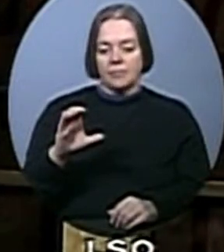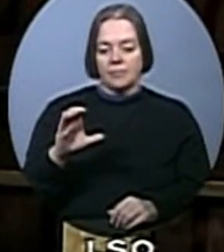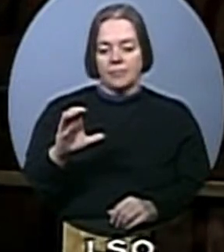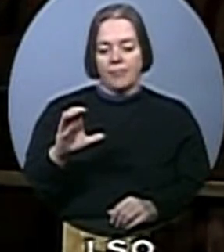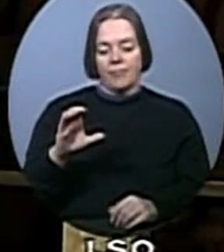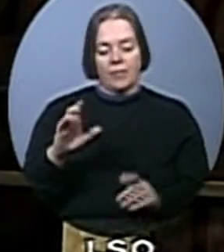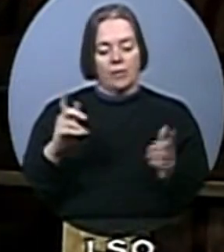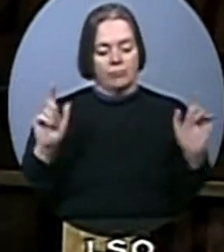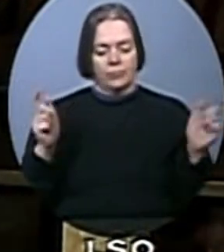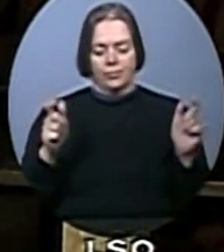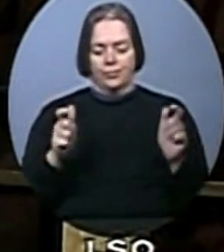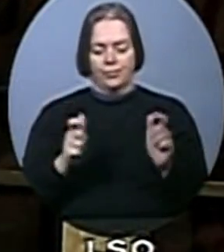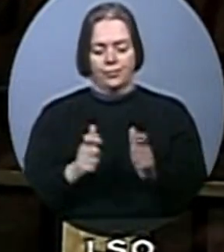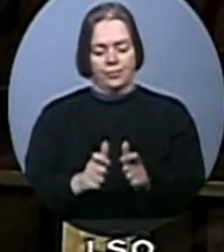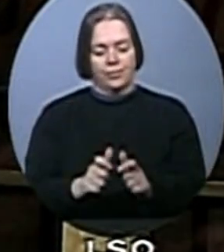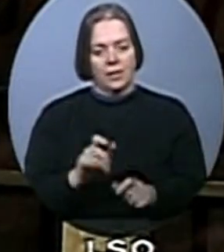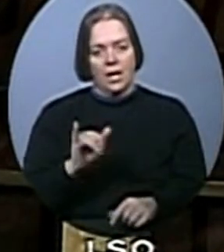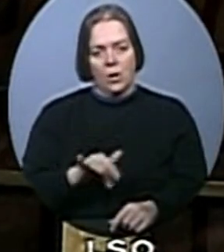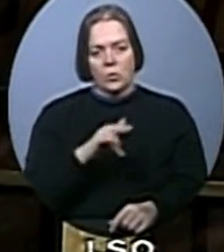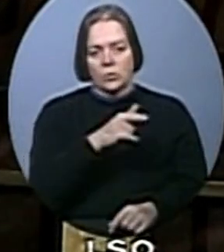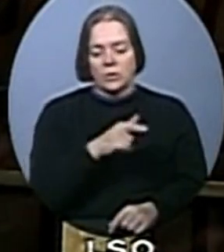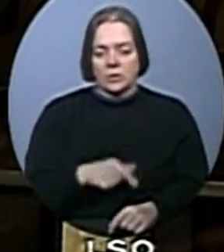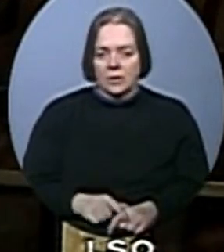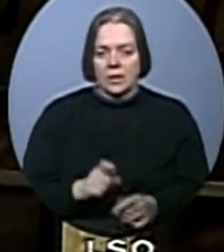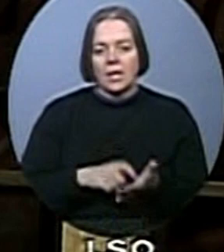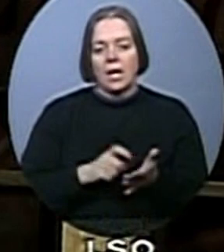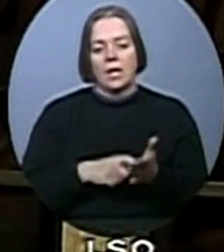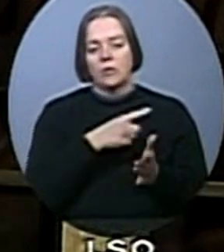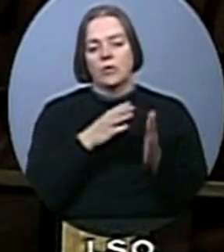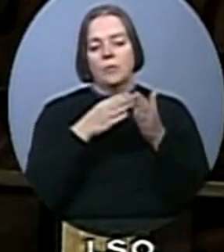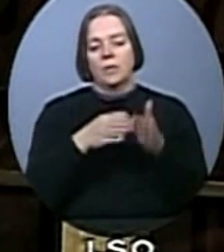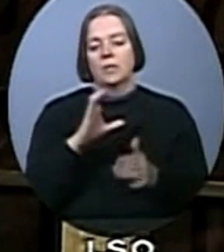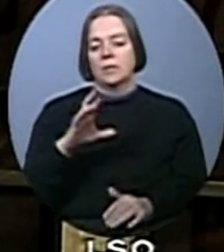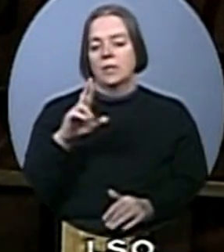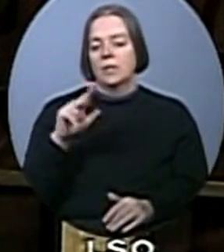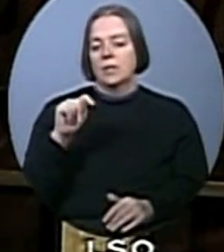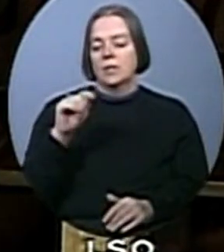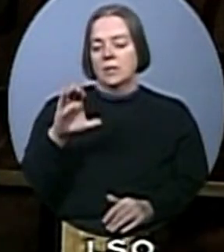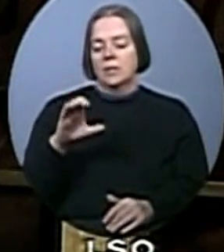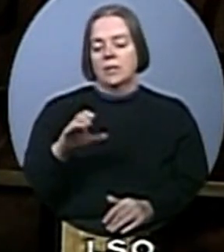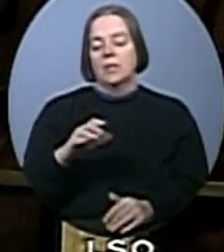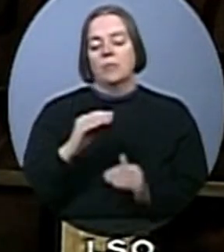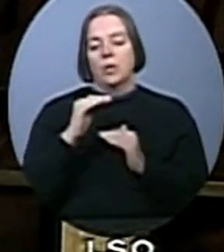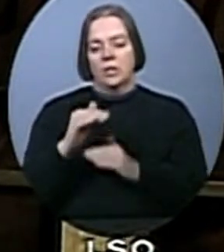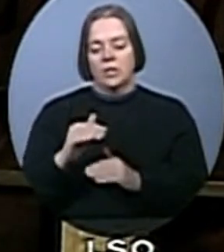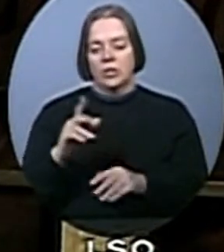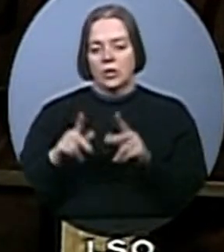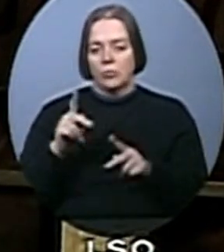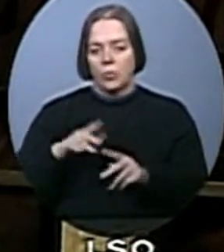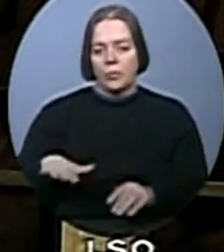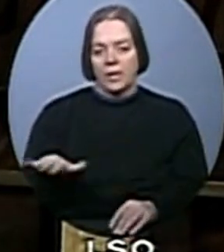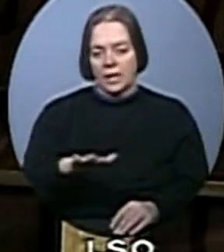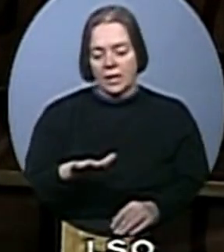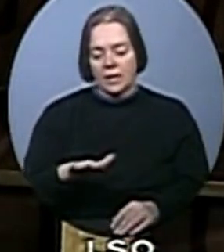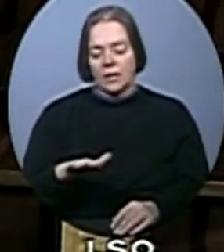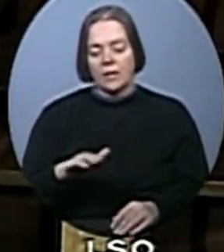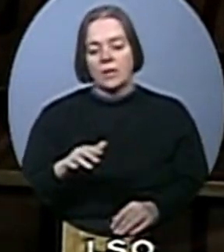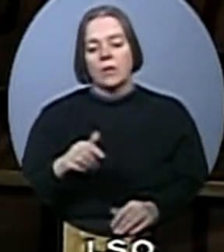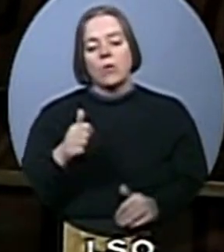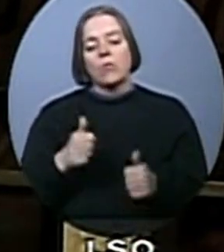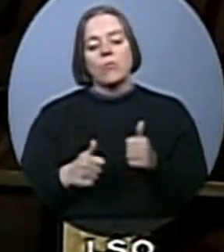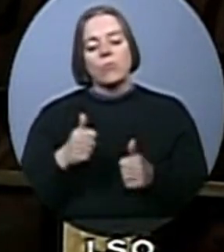the CRTC to stand up for the public interest, or do they support the deliberate poisoning of Canada's media